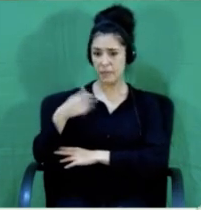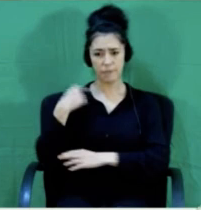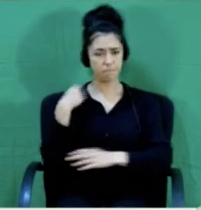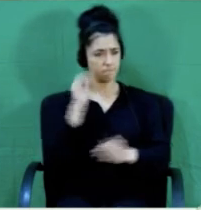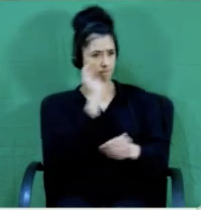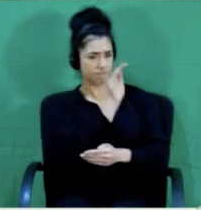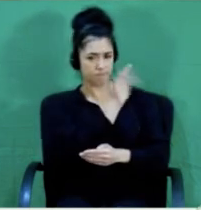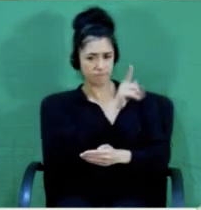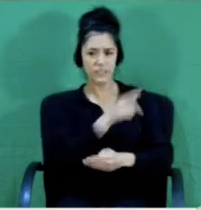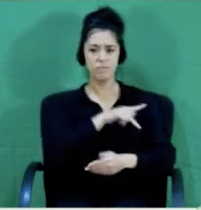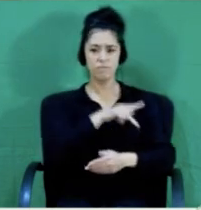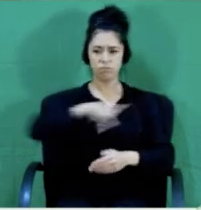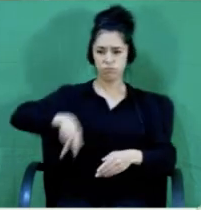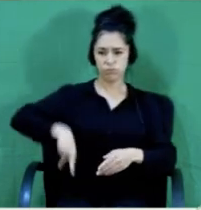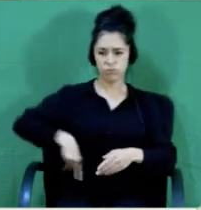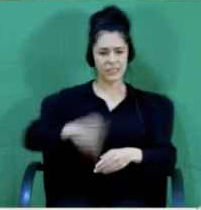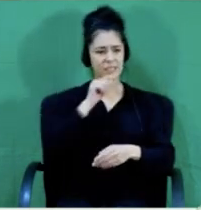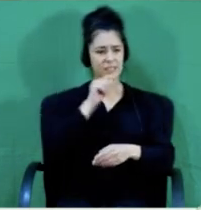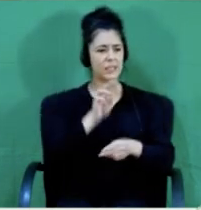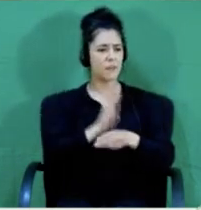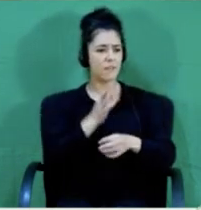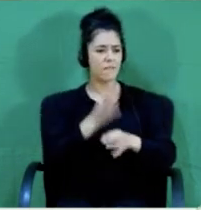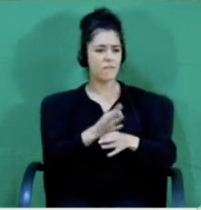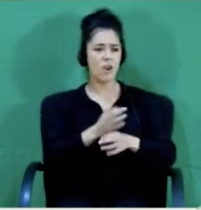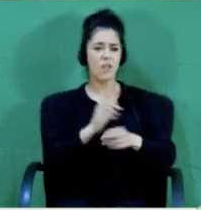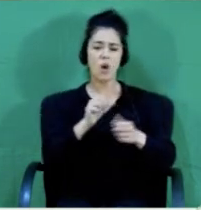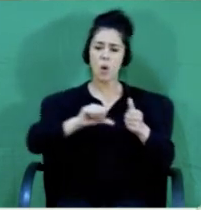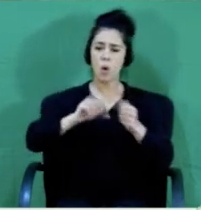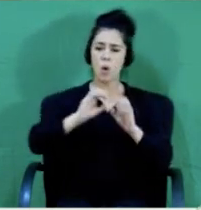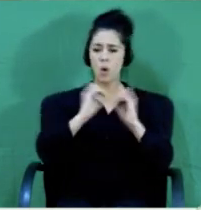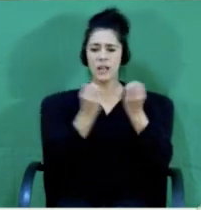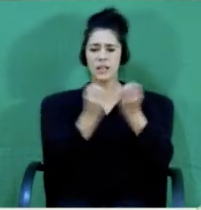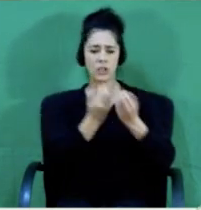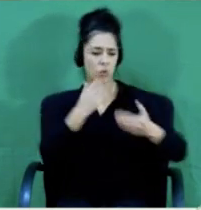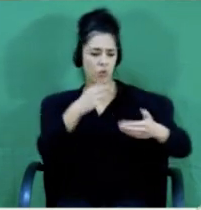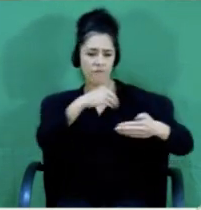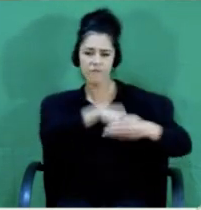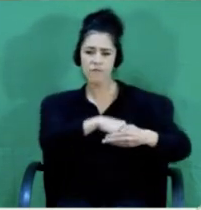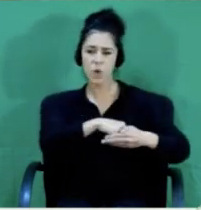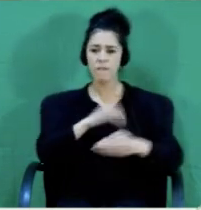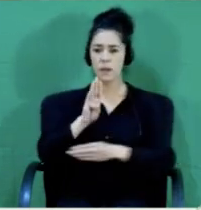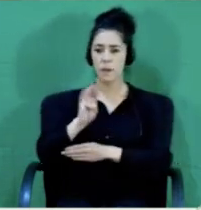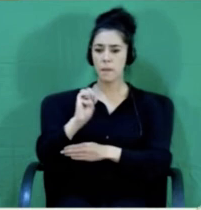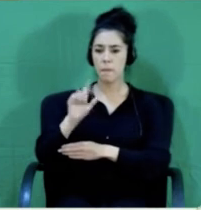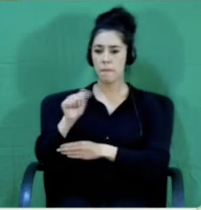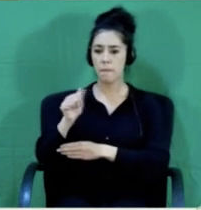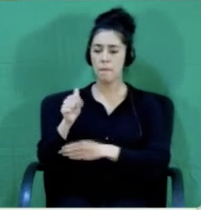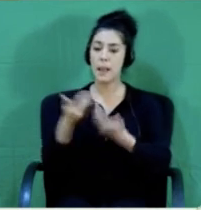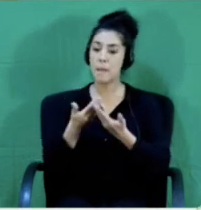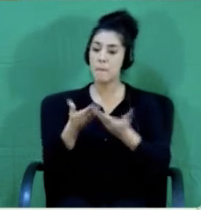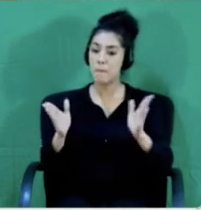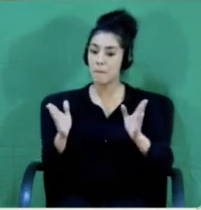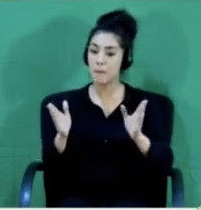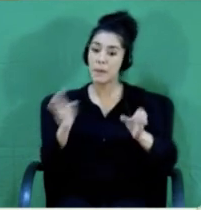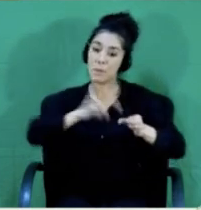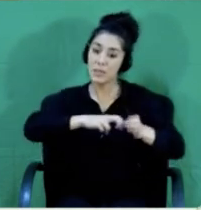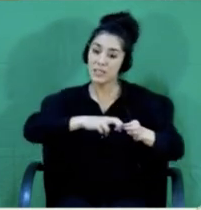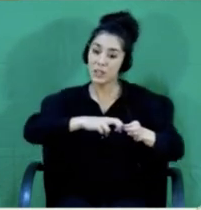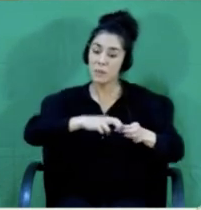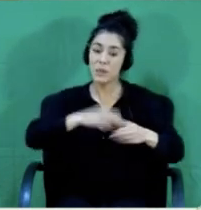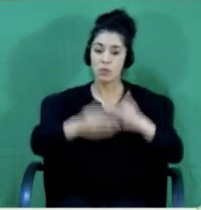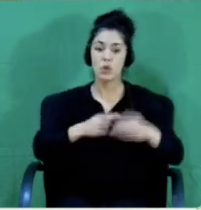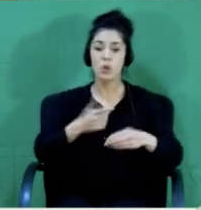of the thousands of parents, civil organizations and children who participated in the Bella public participation process not to